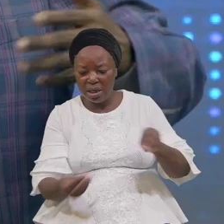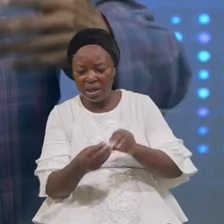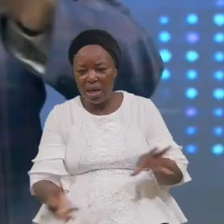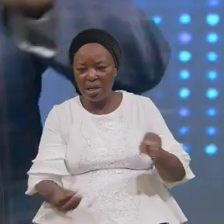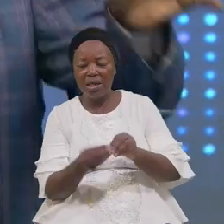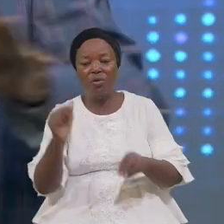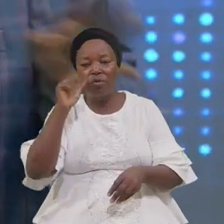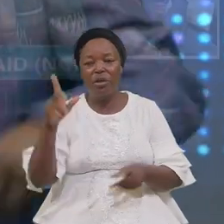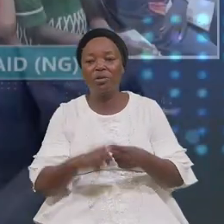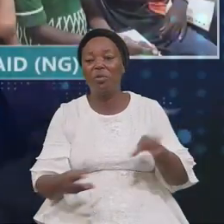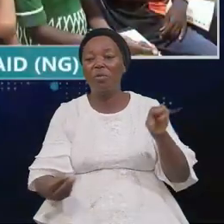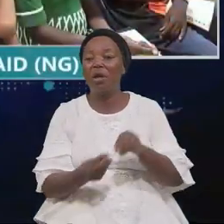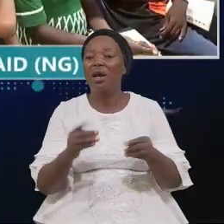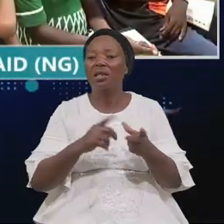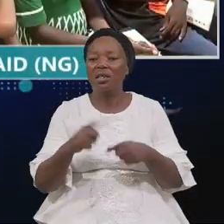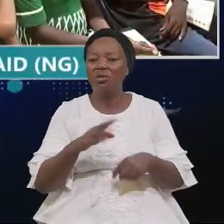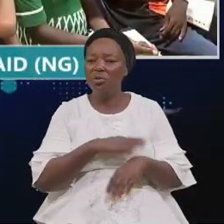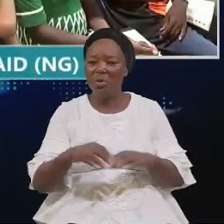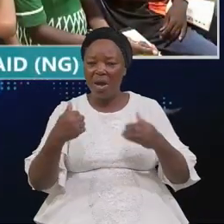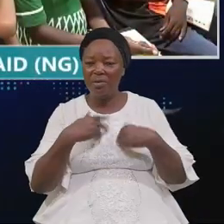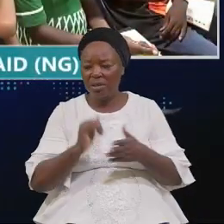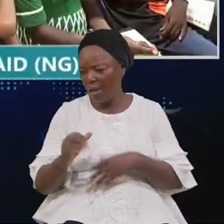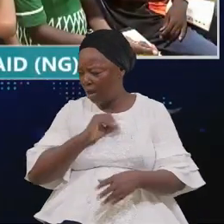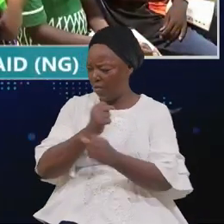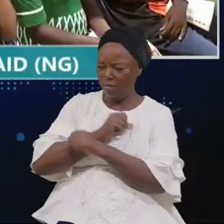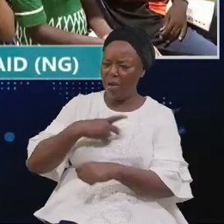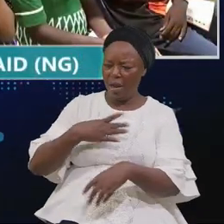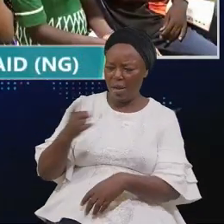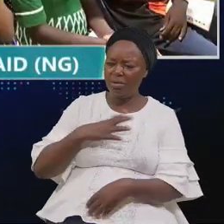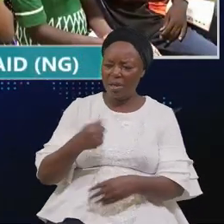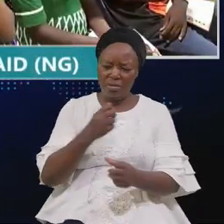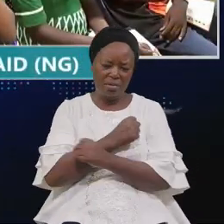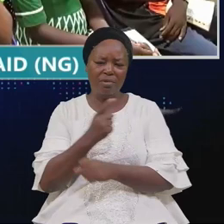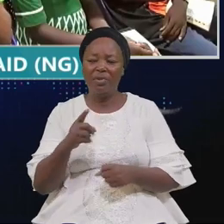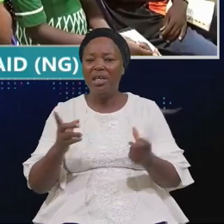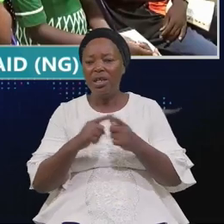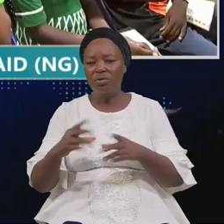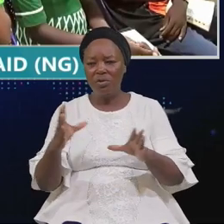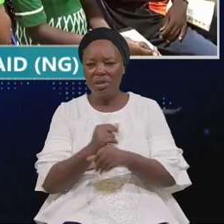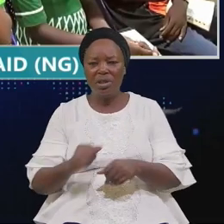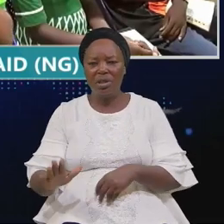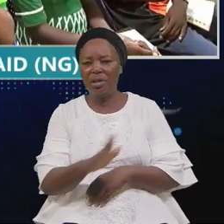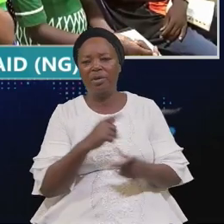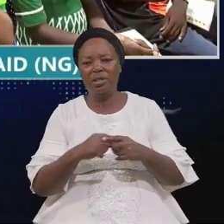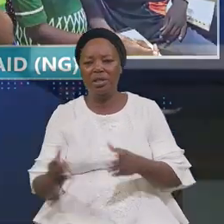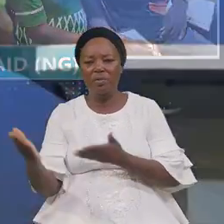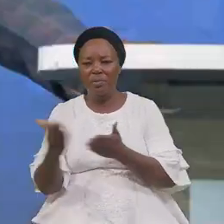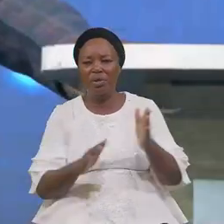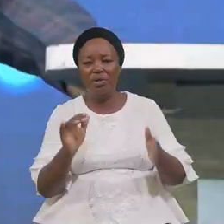even, you know, dowry, nothing. I love you, I like you. And then you take them and you bring them